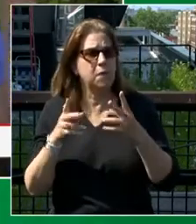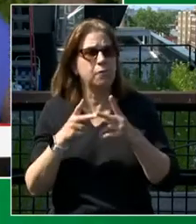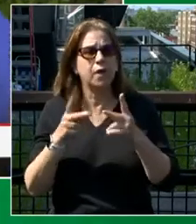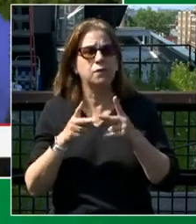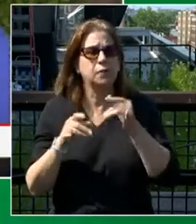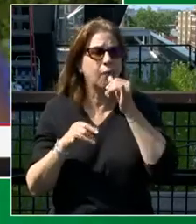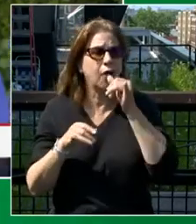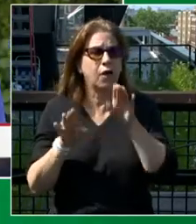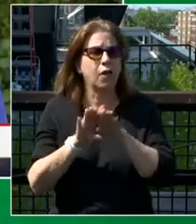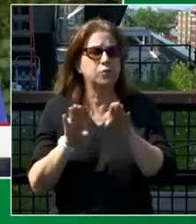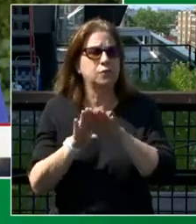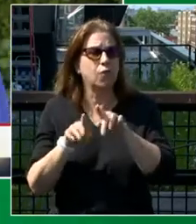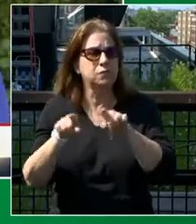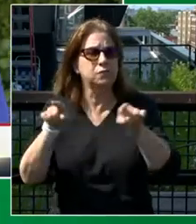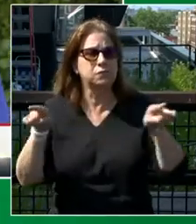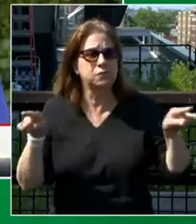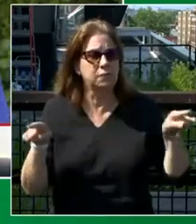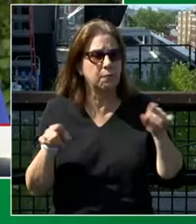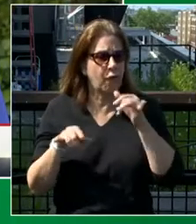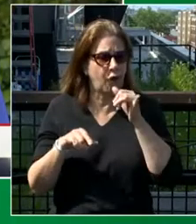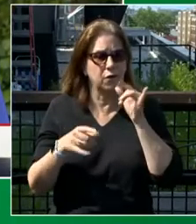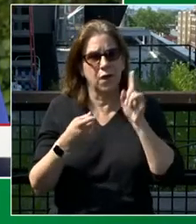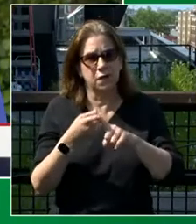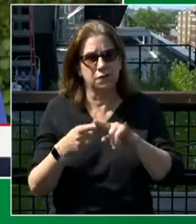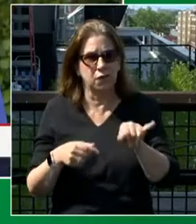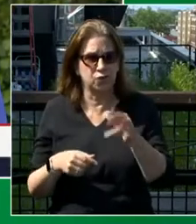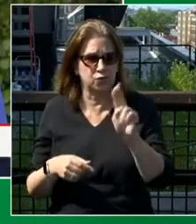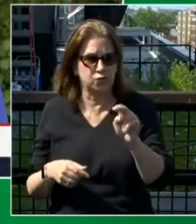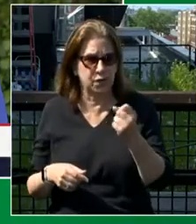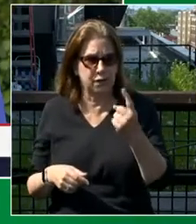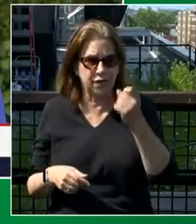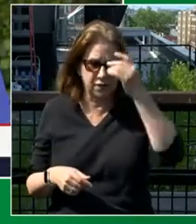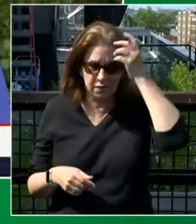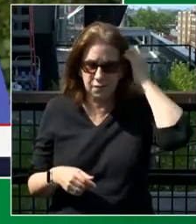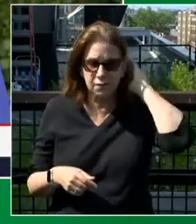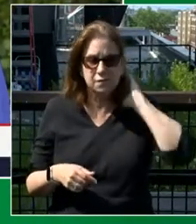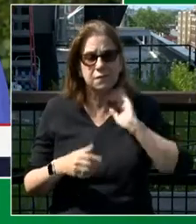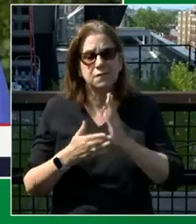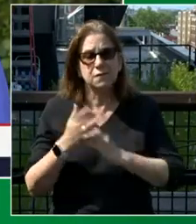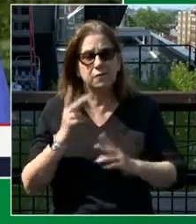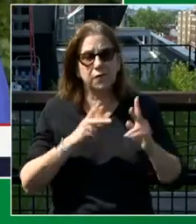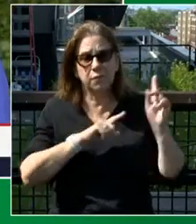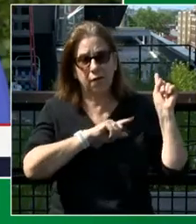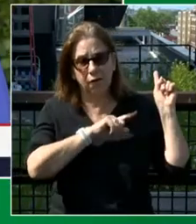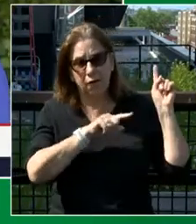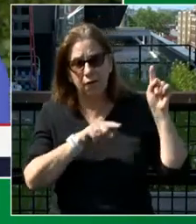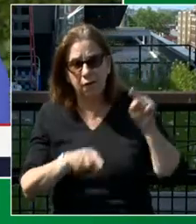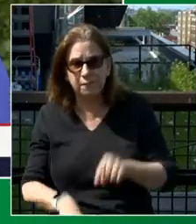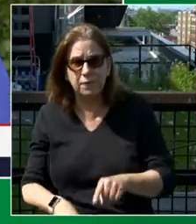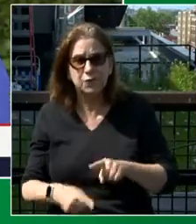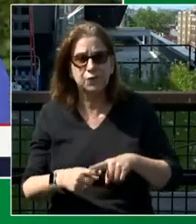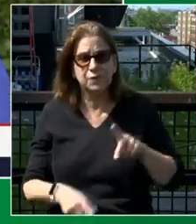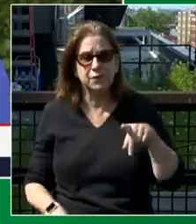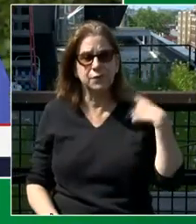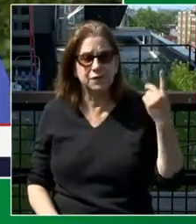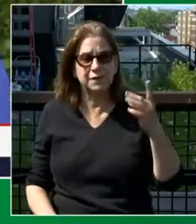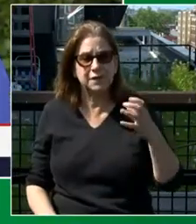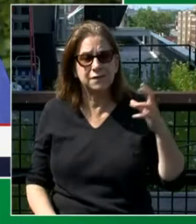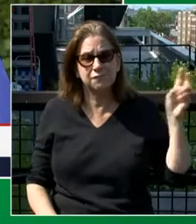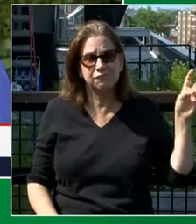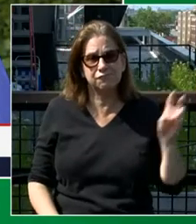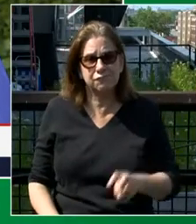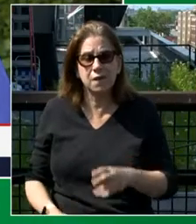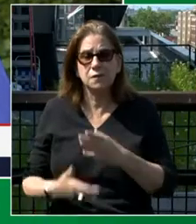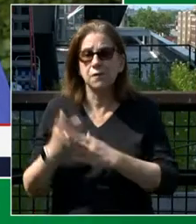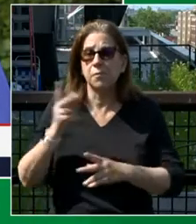populations, people coming from outside of D.C. It was very clear that D.C. as a community also looked to use this space. So it's very exciting to see all